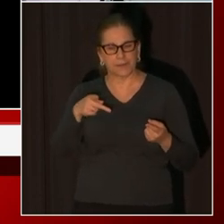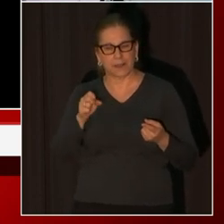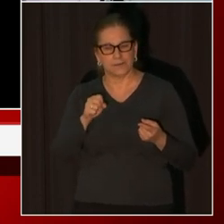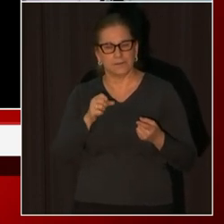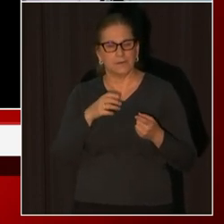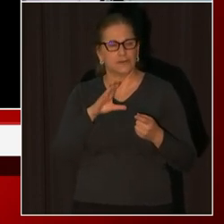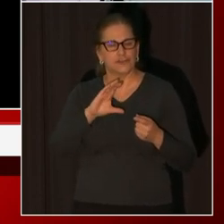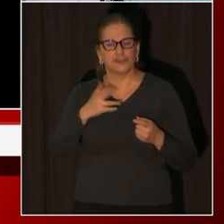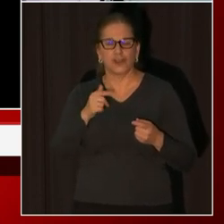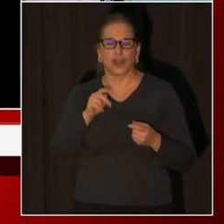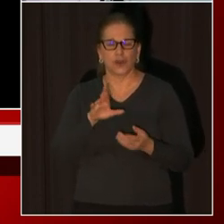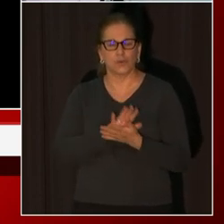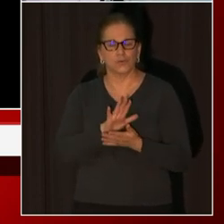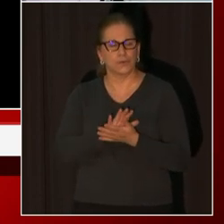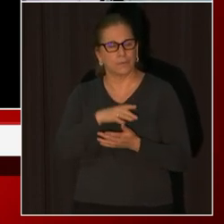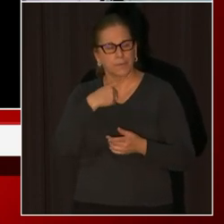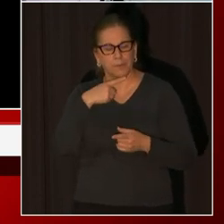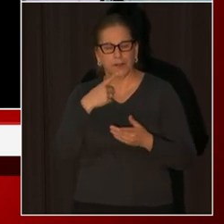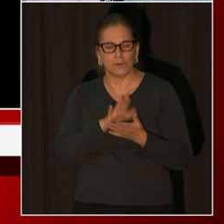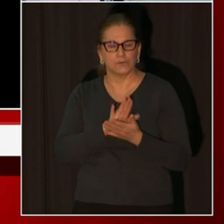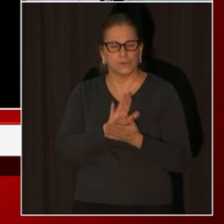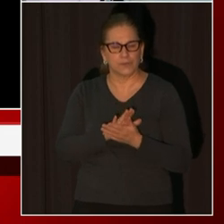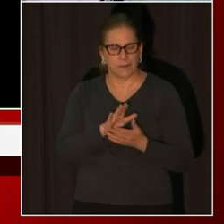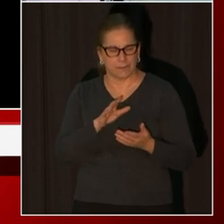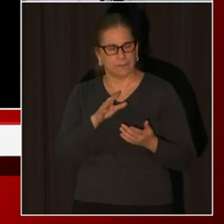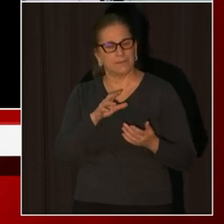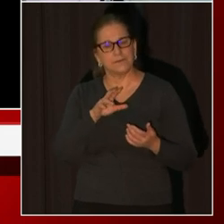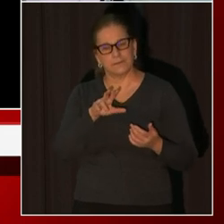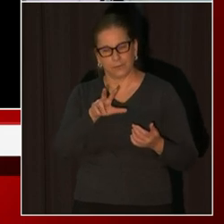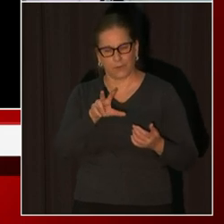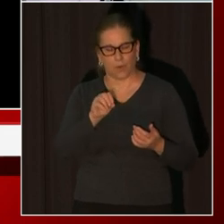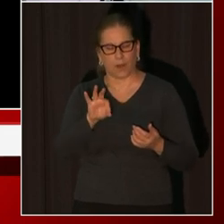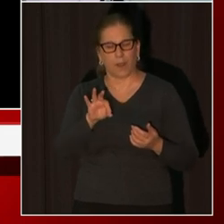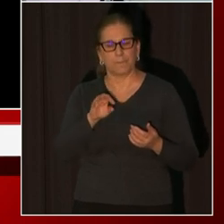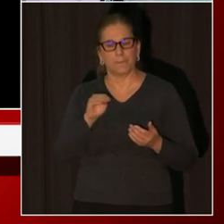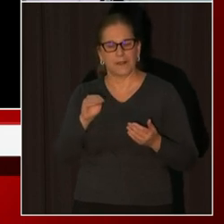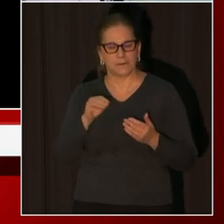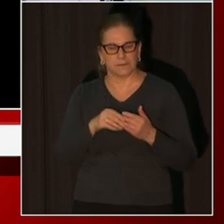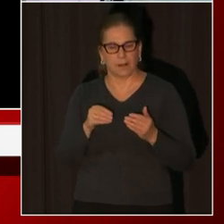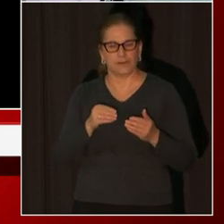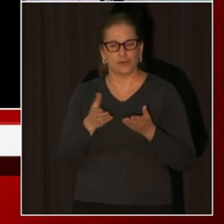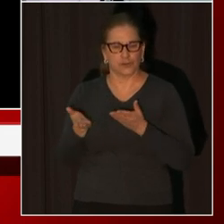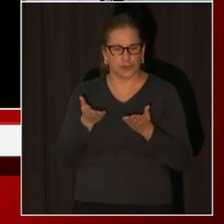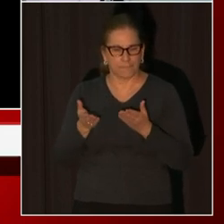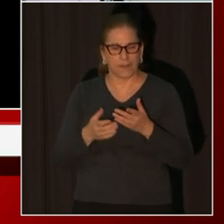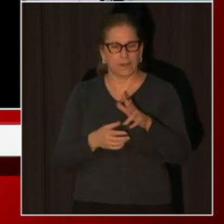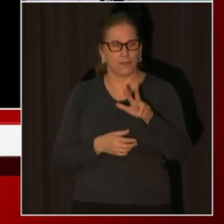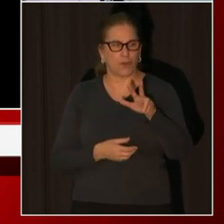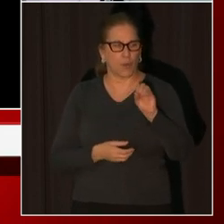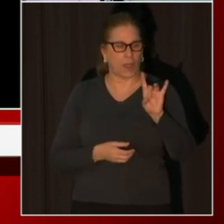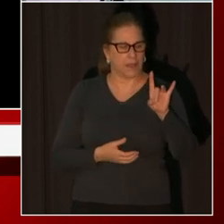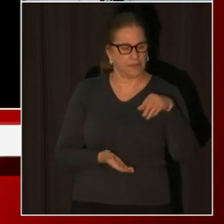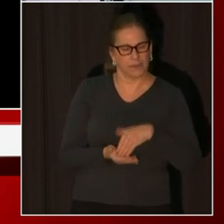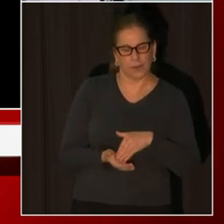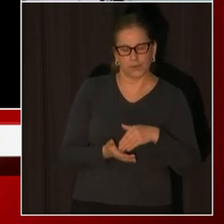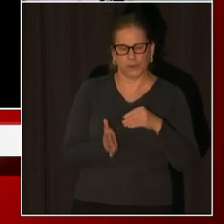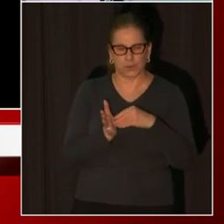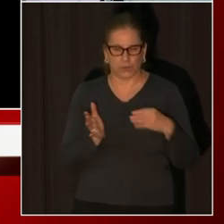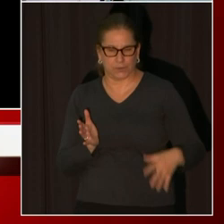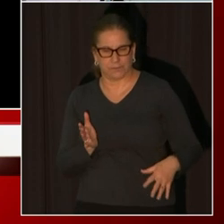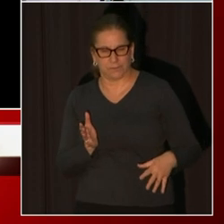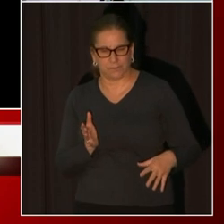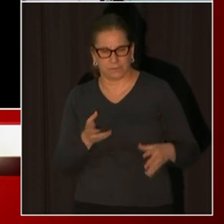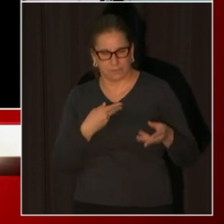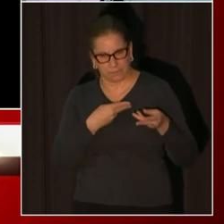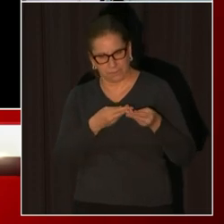to serve 98,000 public school students and charter school students. Continued expansion of IT devices